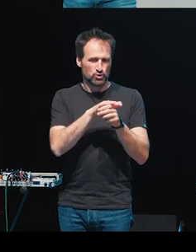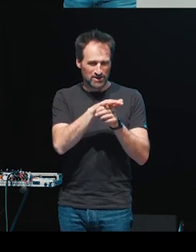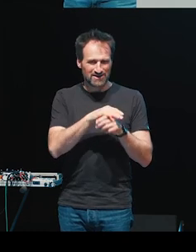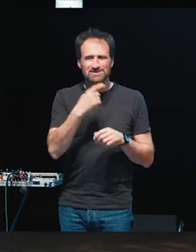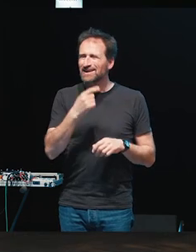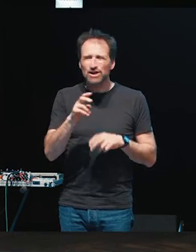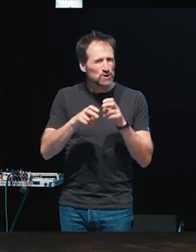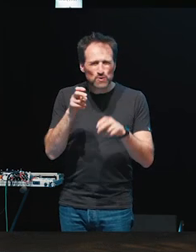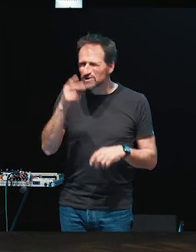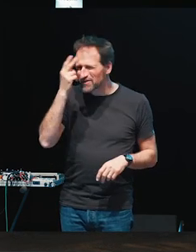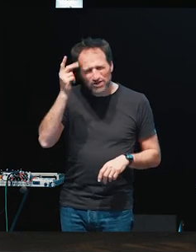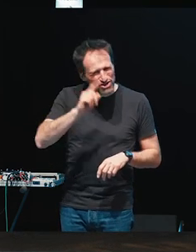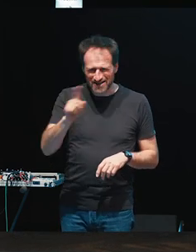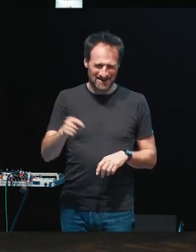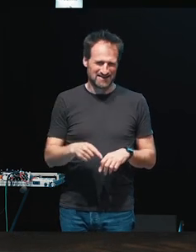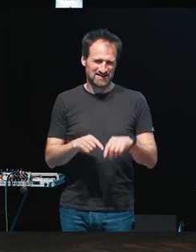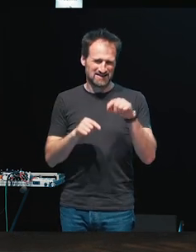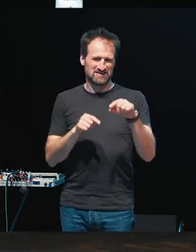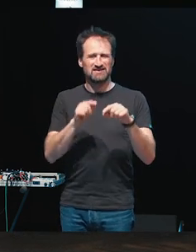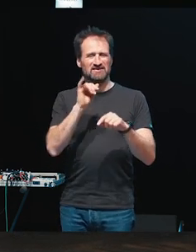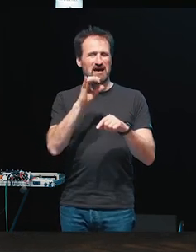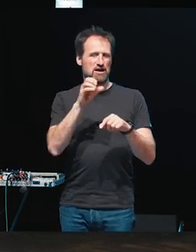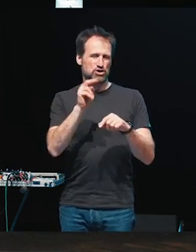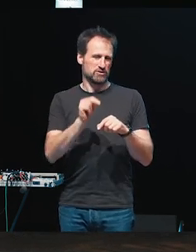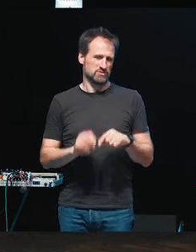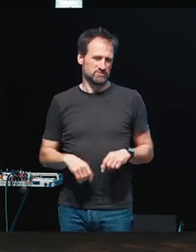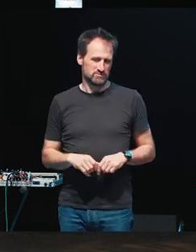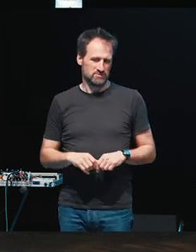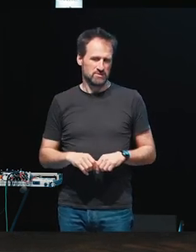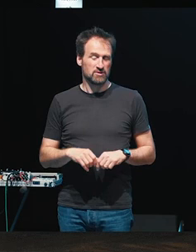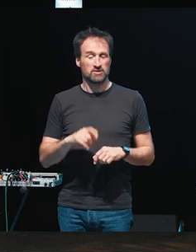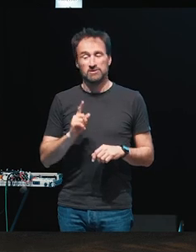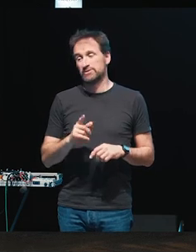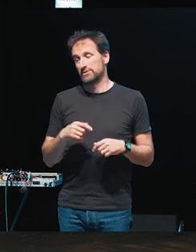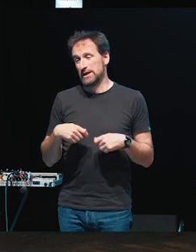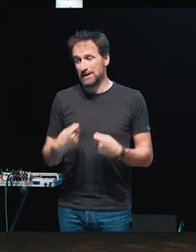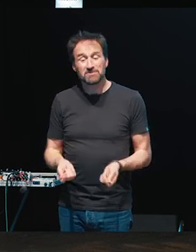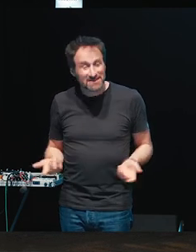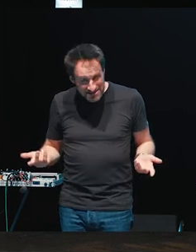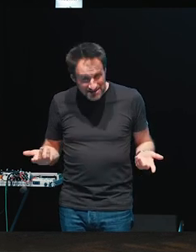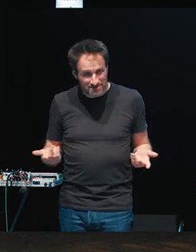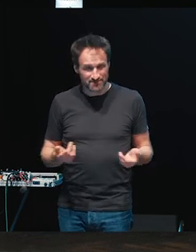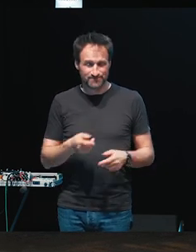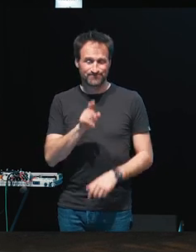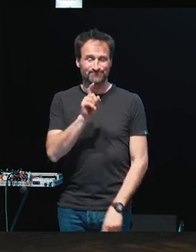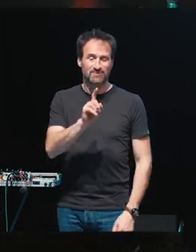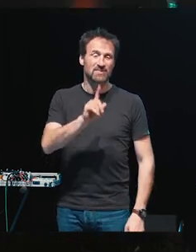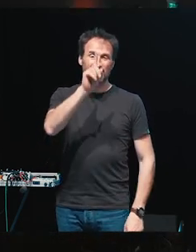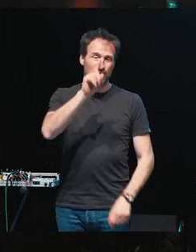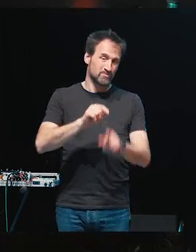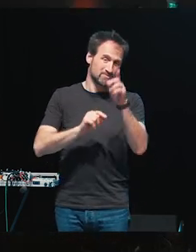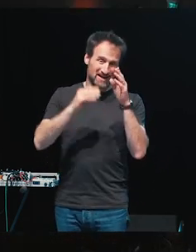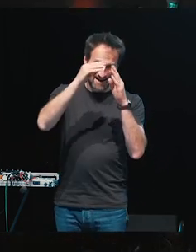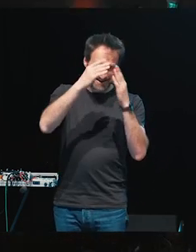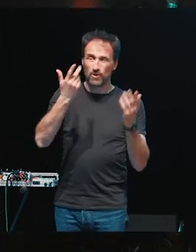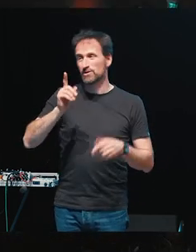don't understand what that icon means. End of the day, it's something to click on the top left corner or top right corner,